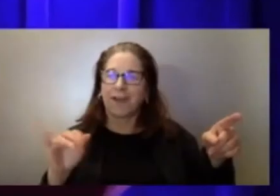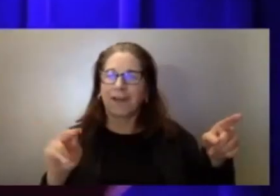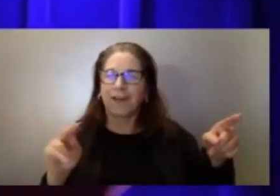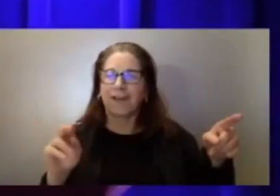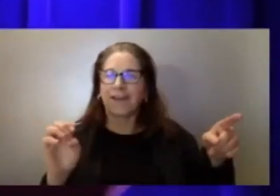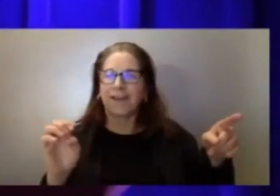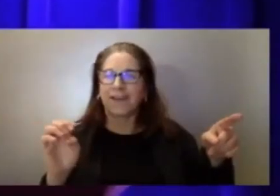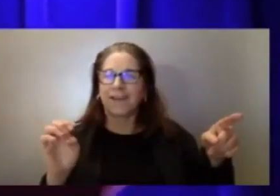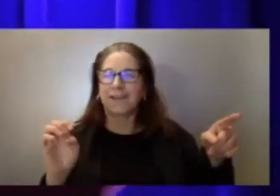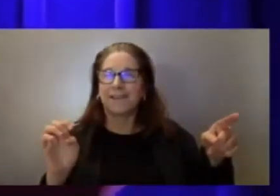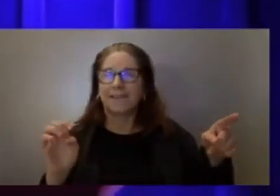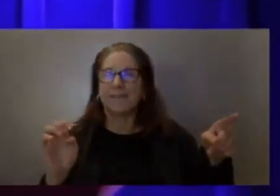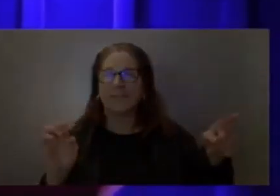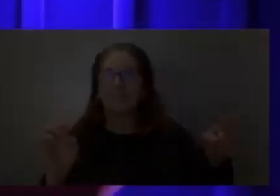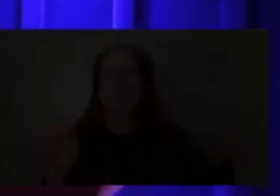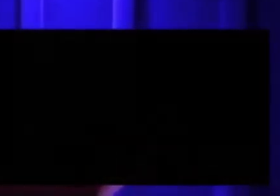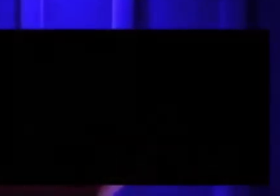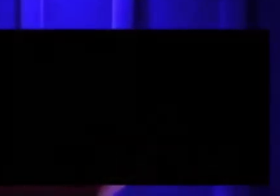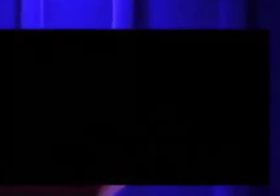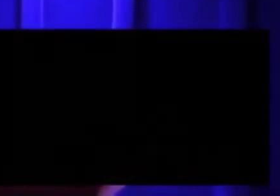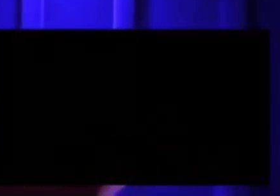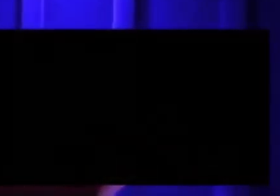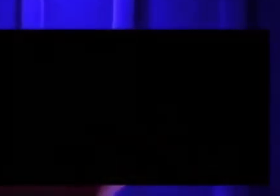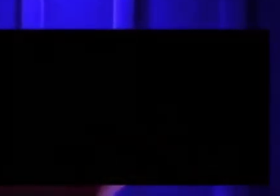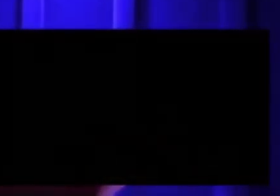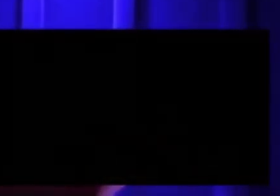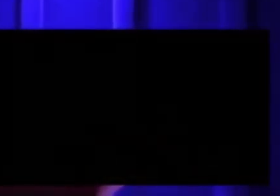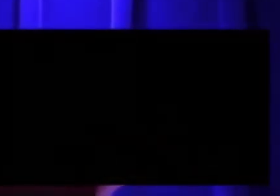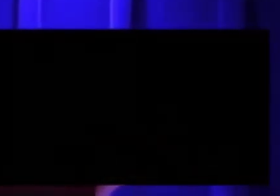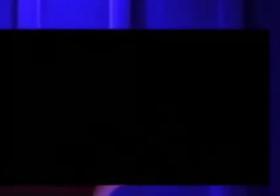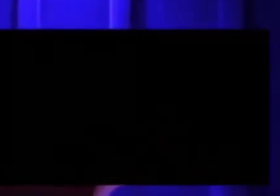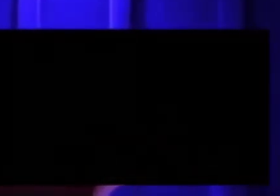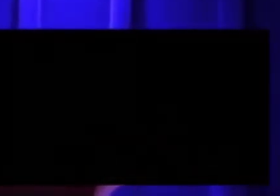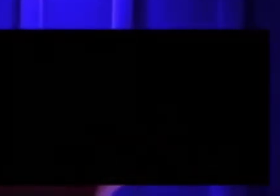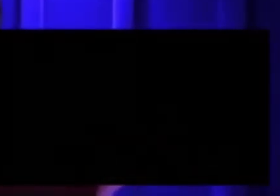of 12th Street and Vine.